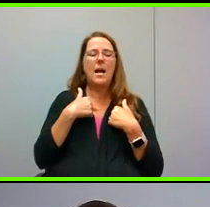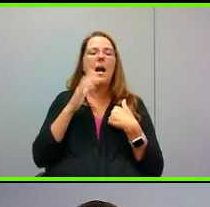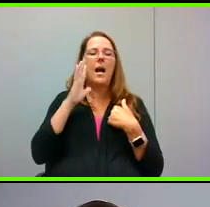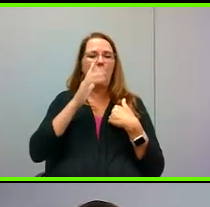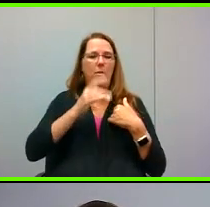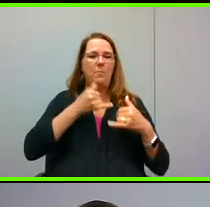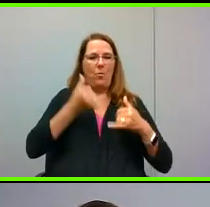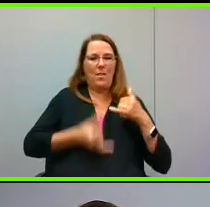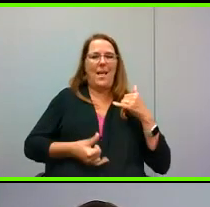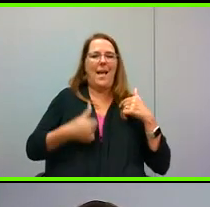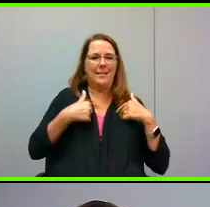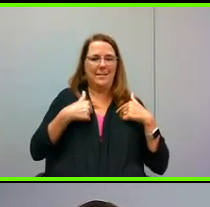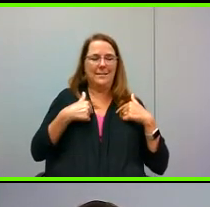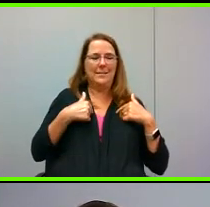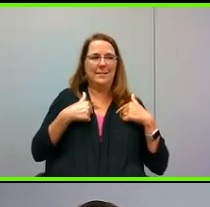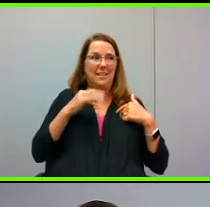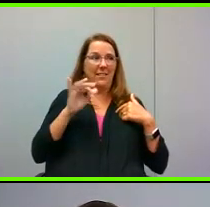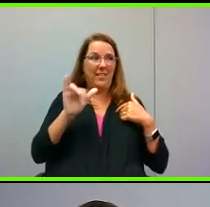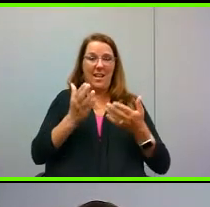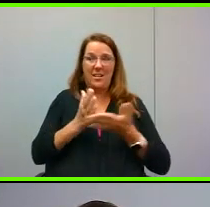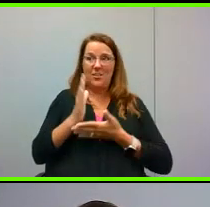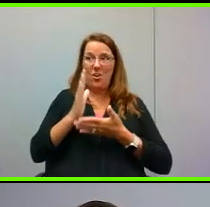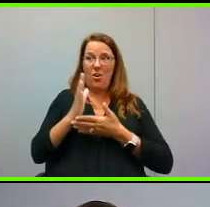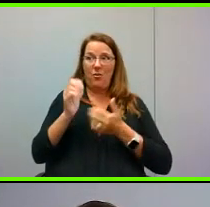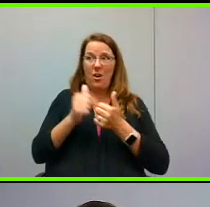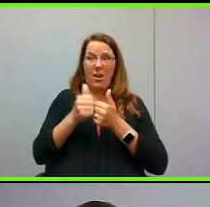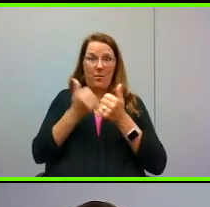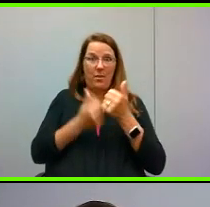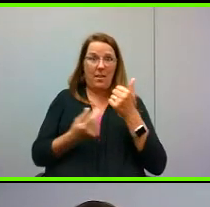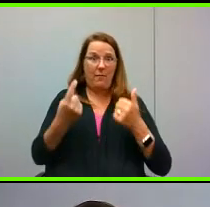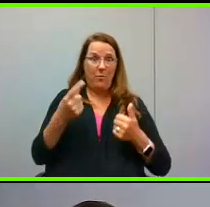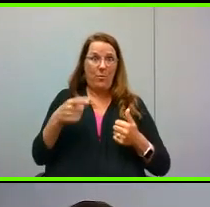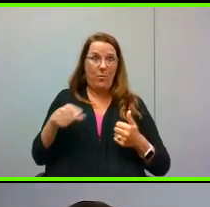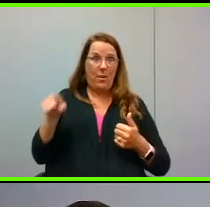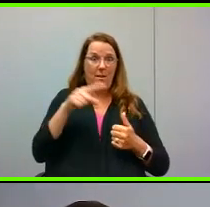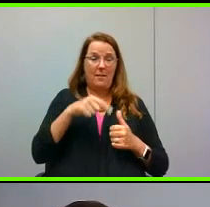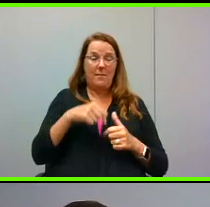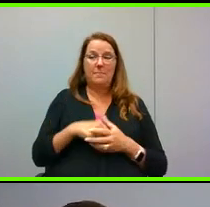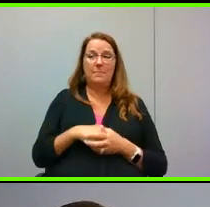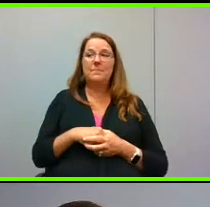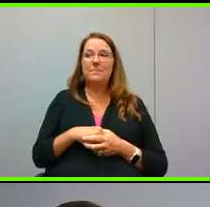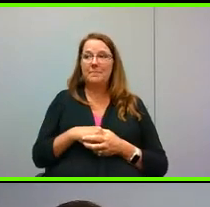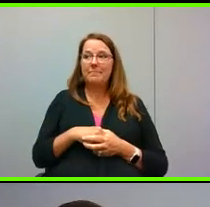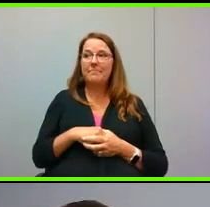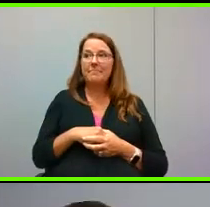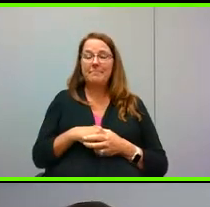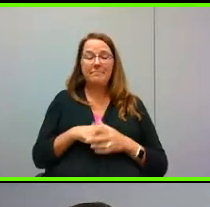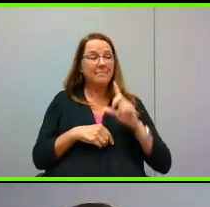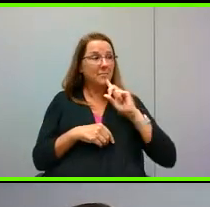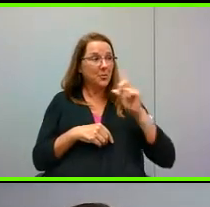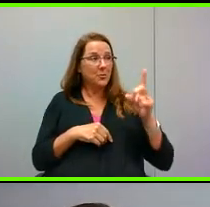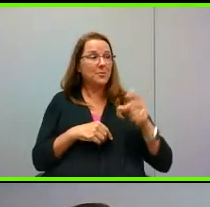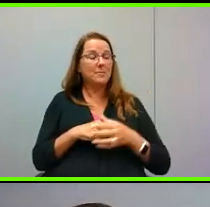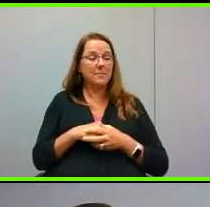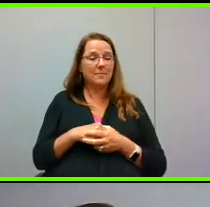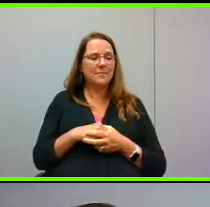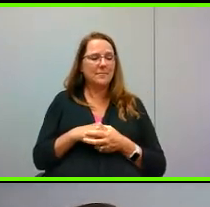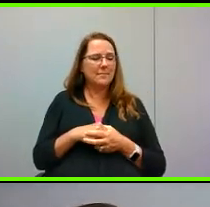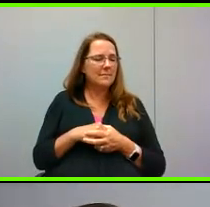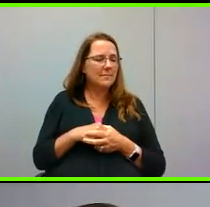last if that is okay with everyone. So yeah, if we want to go right now